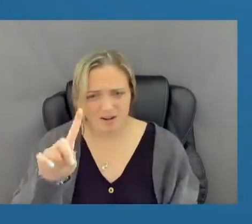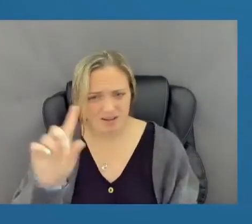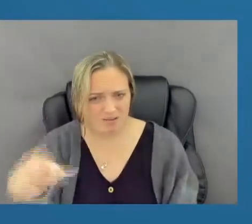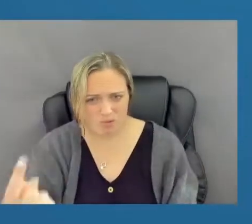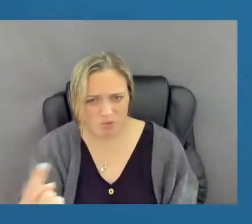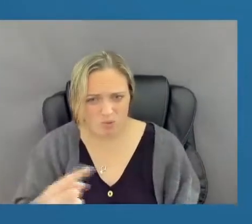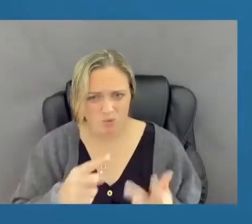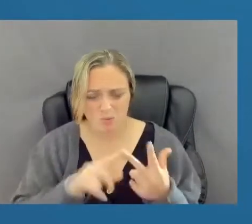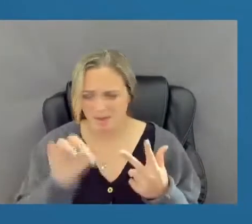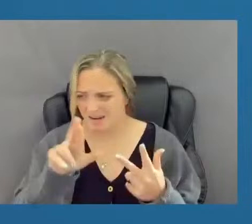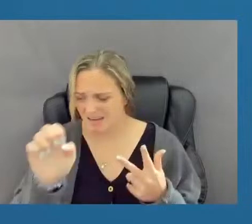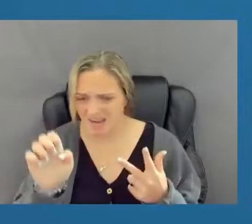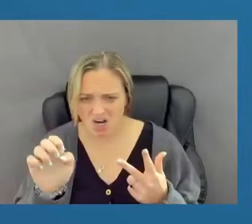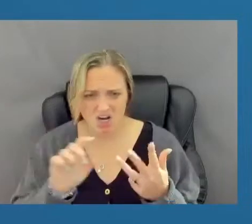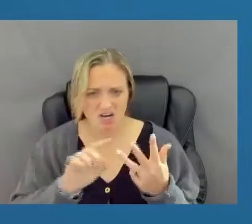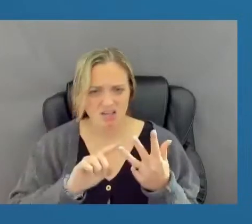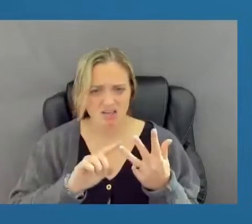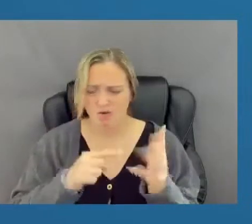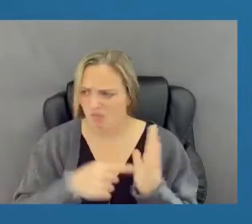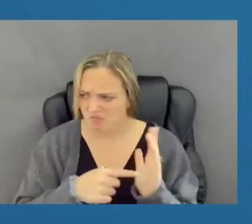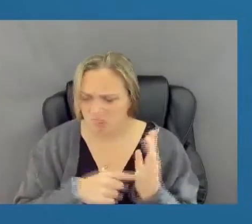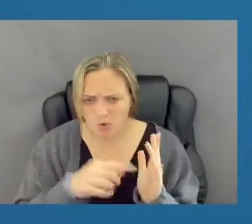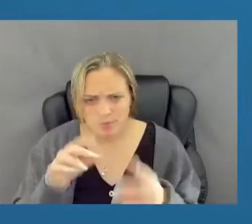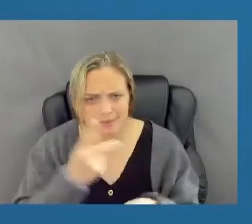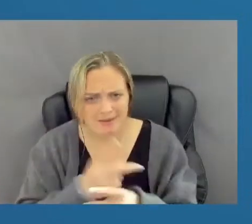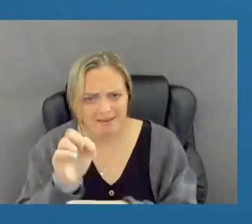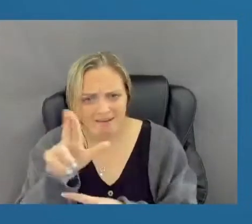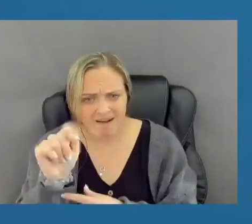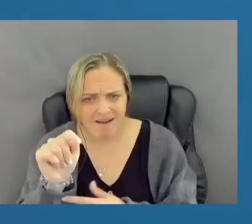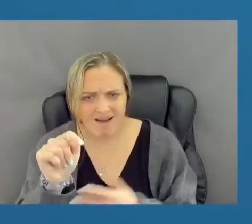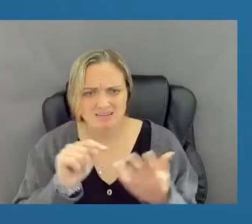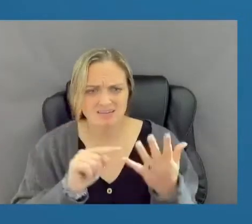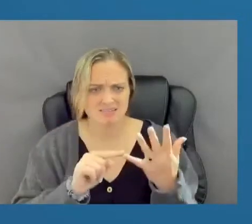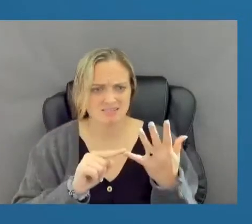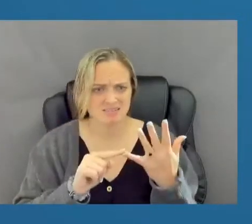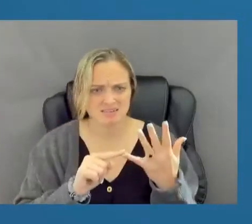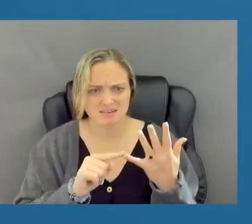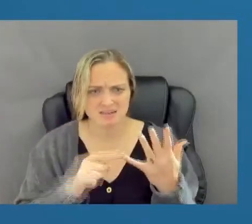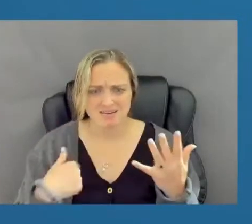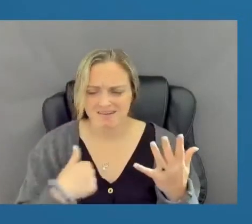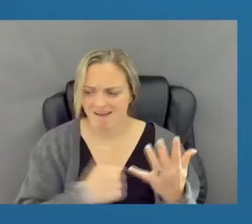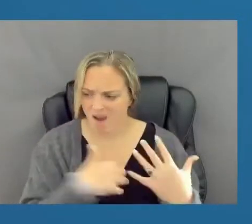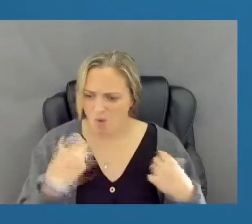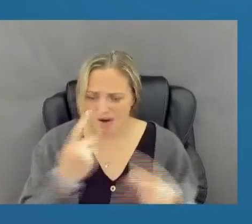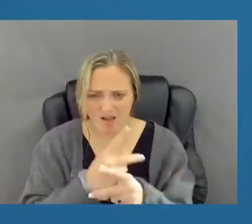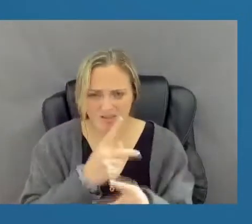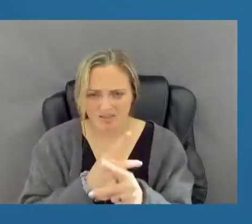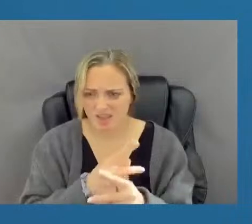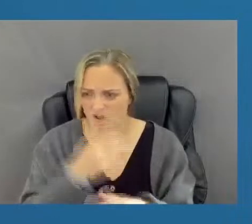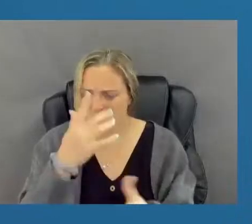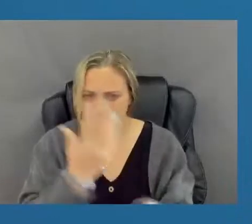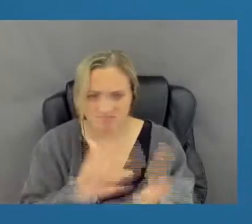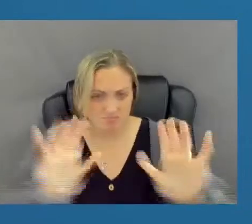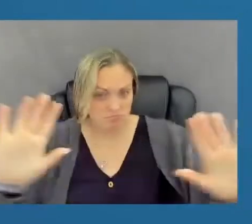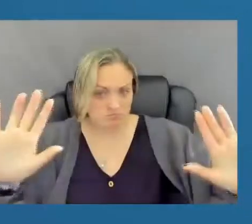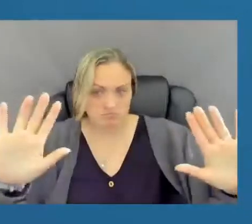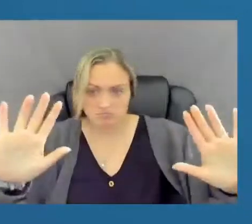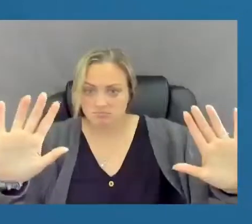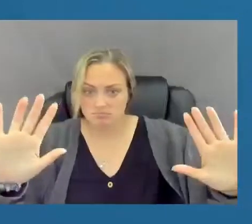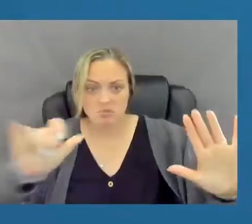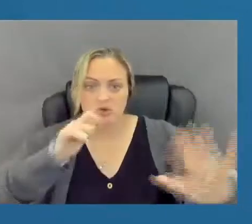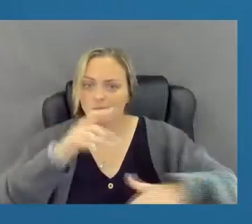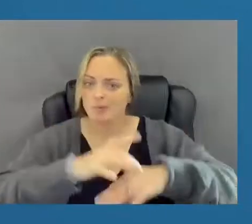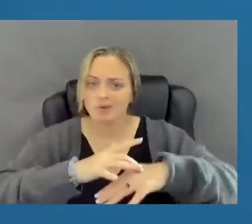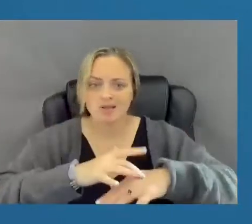off Medicare, your hands off the Affordable Care Act. Keep your hands off our health care. Hands off today, hands off